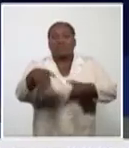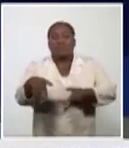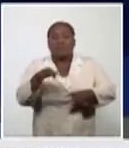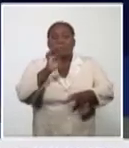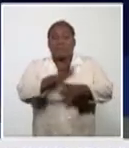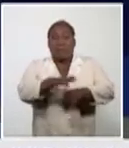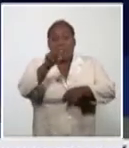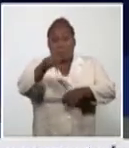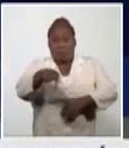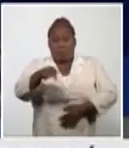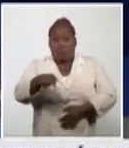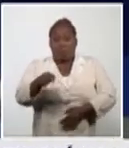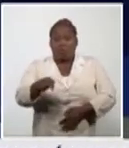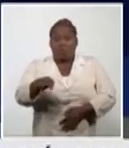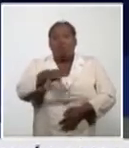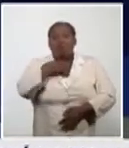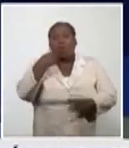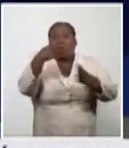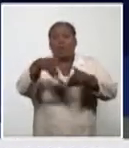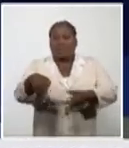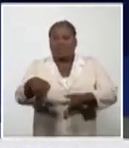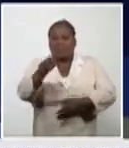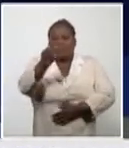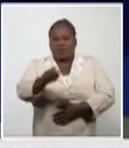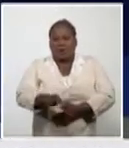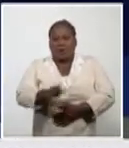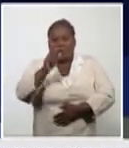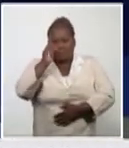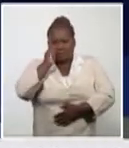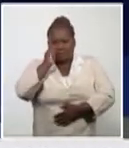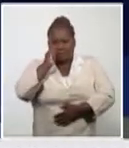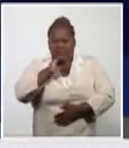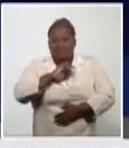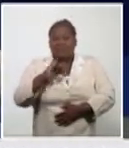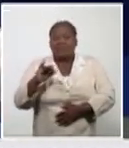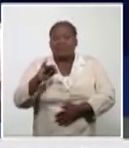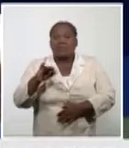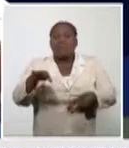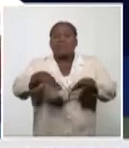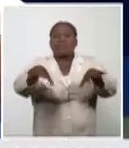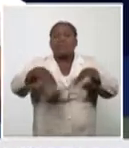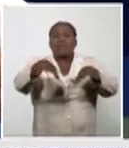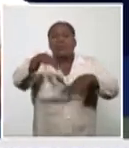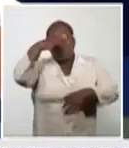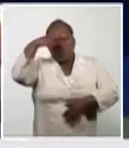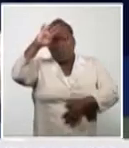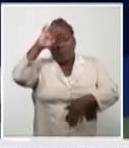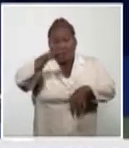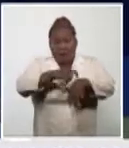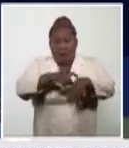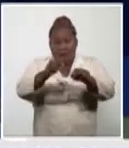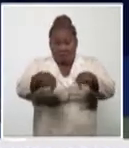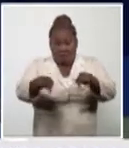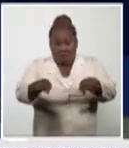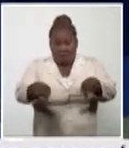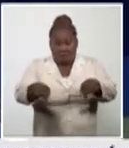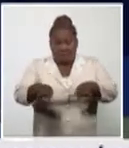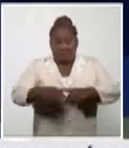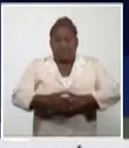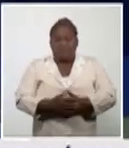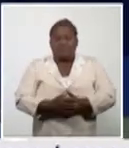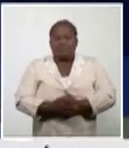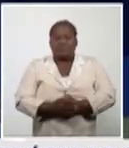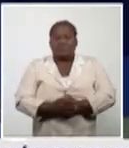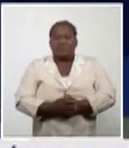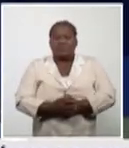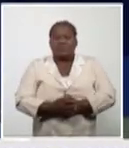Unfortunately, we begin today's update by reporting the sad news of this patient's death. Regarding the epidemiological situation in Cuba, let me begin